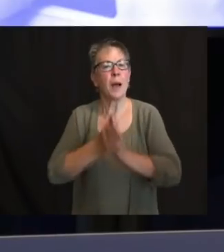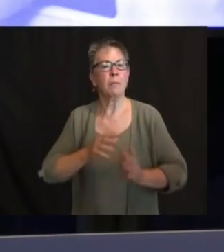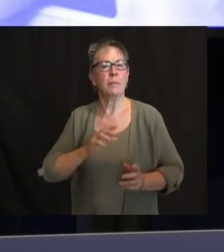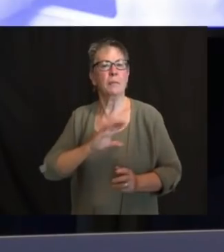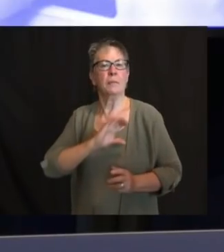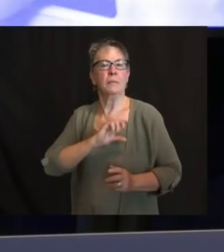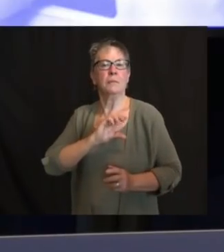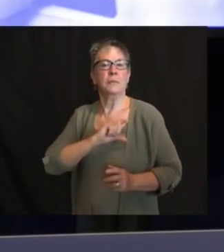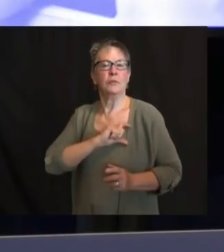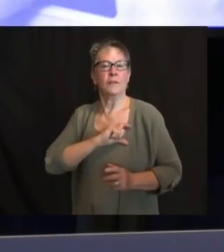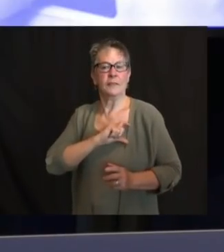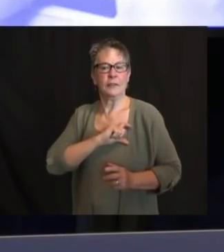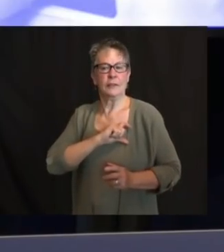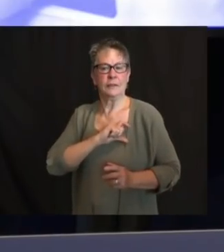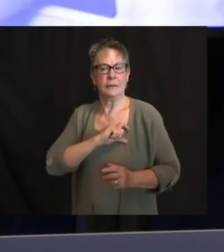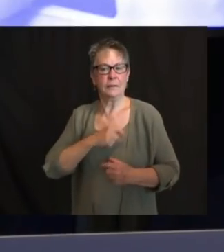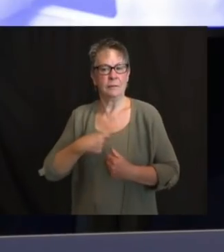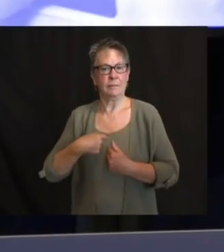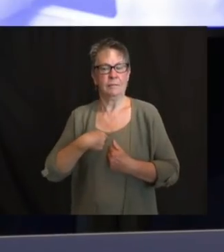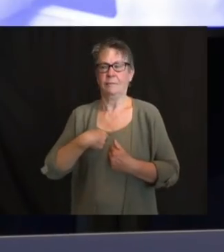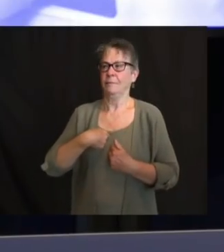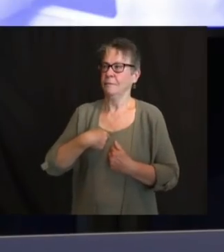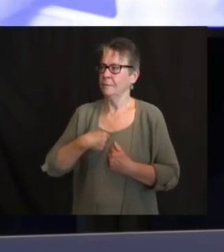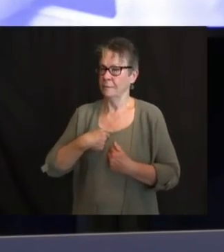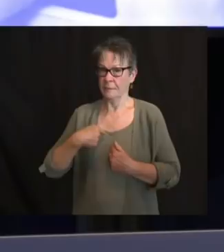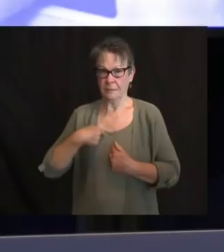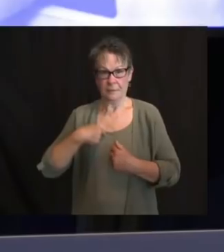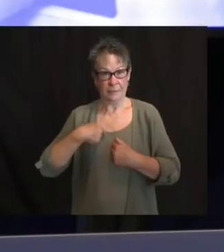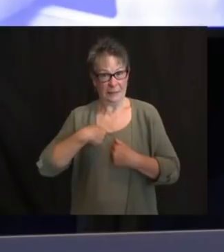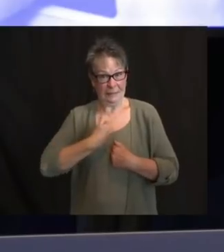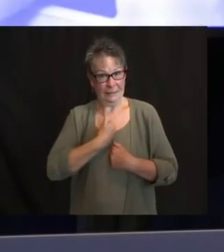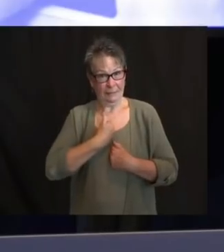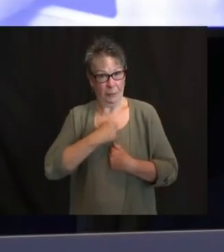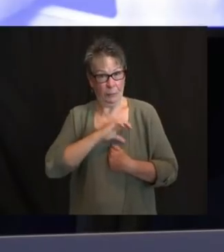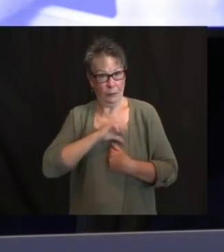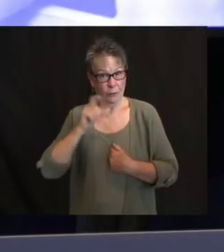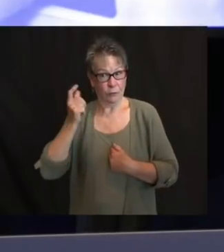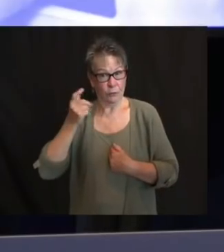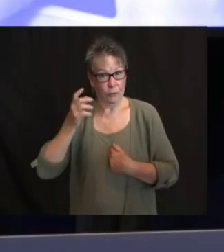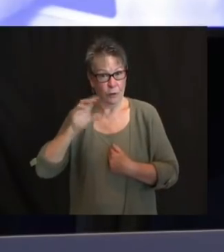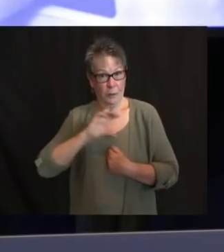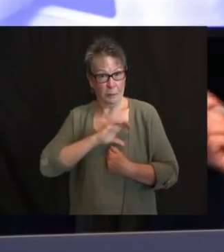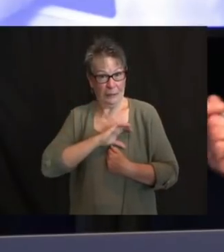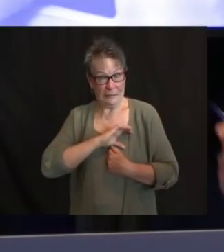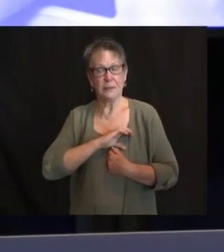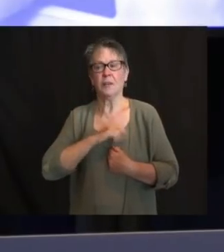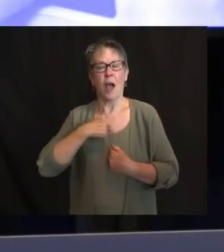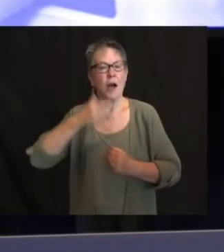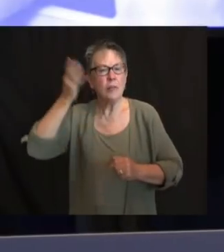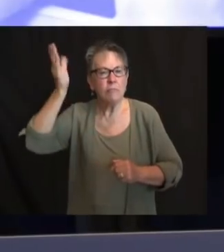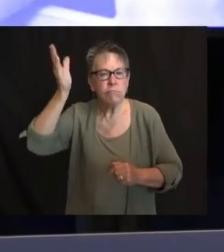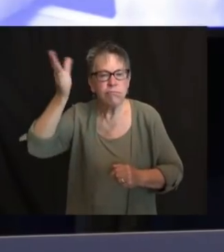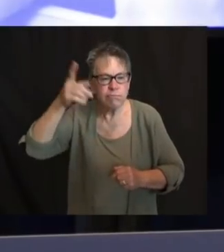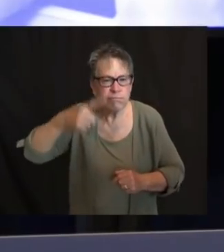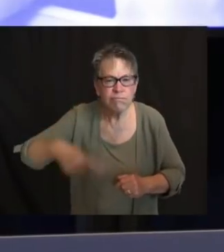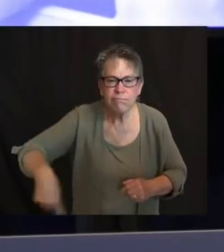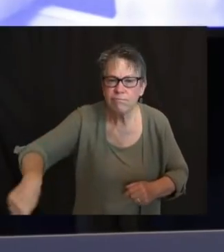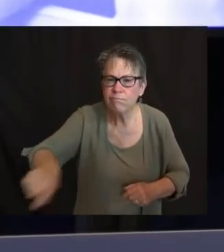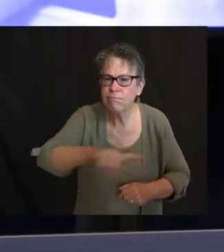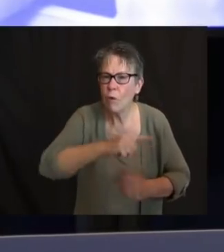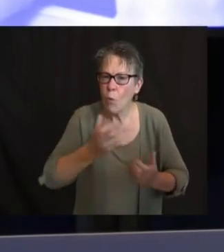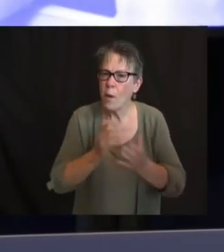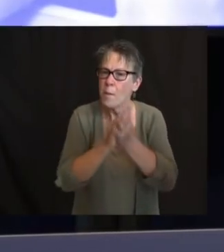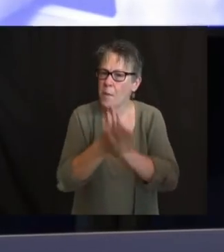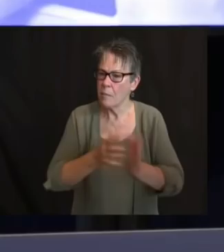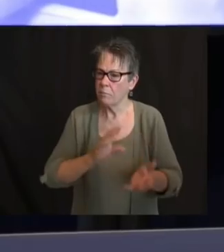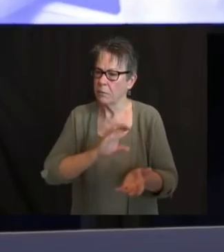and serve and swear to protect the citizens of New Jersey. So it was an honor for me to do that, and I sent your regards to Gov. Thank